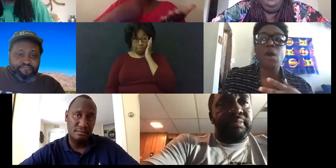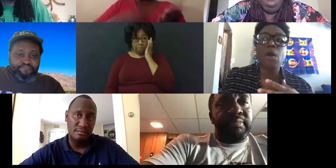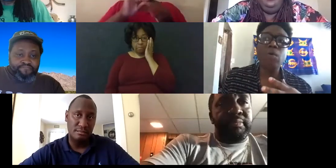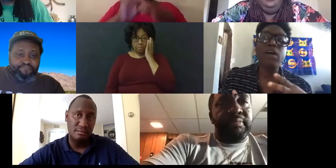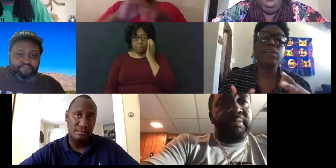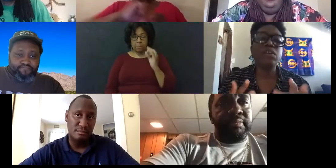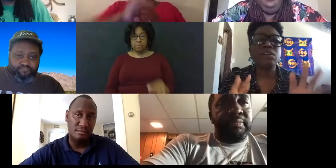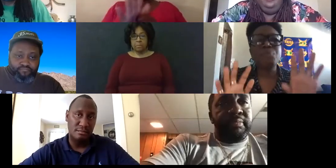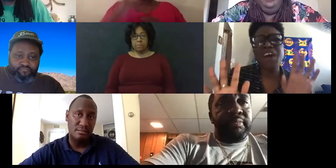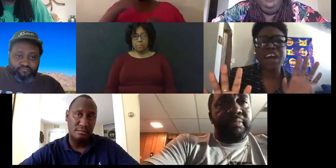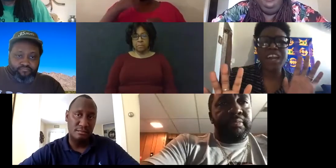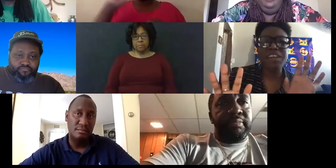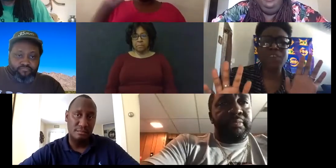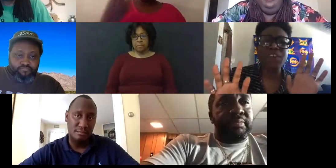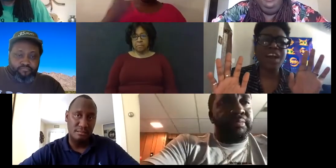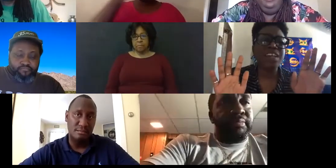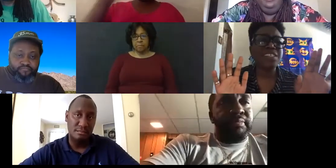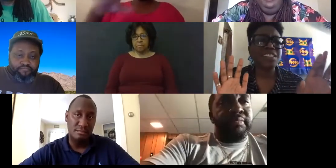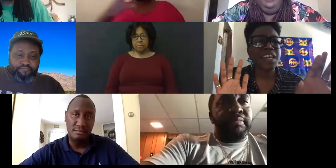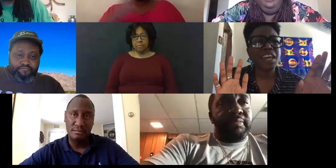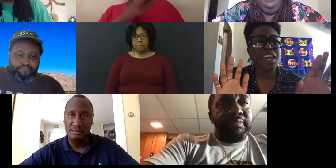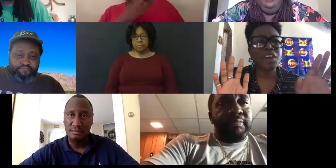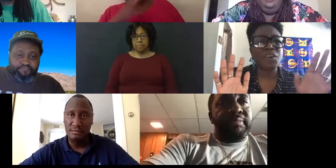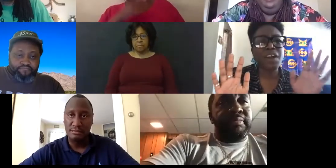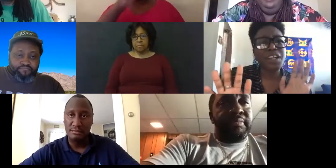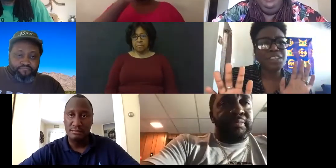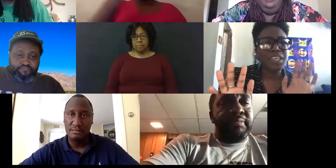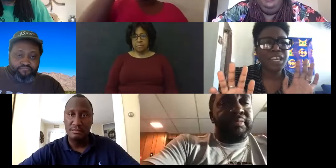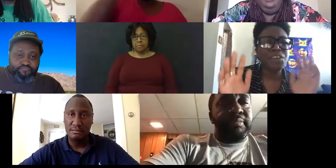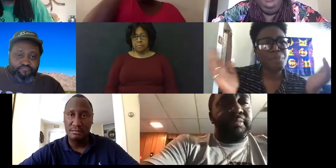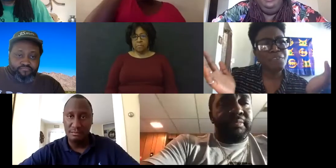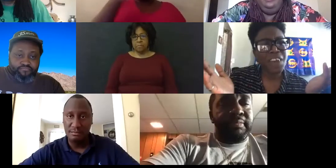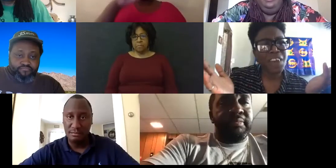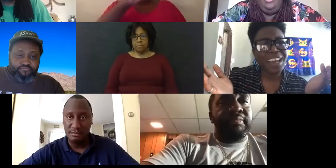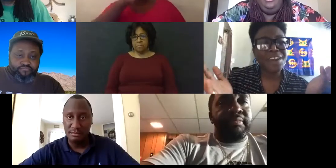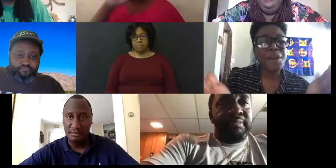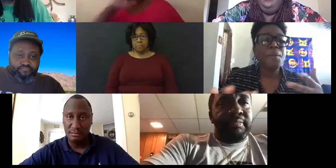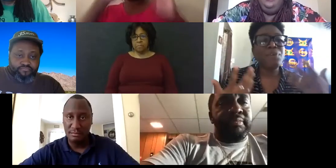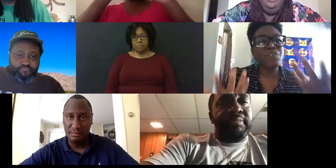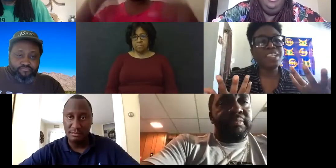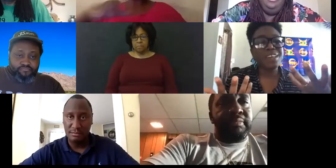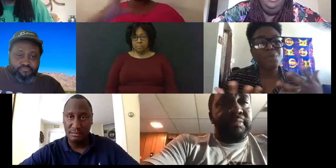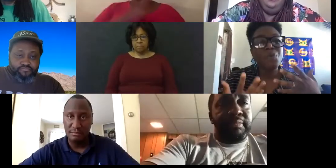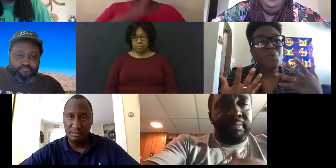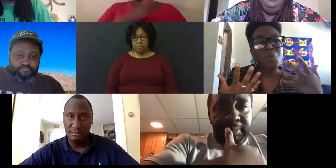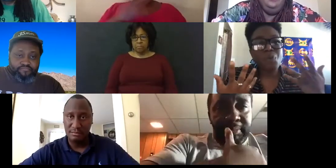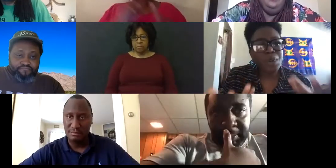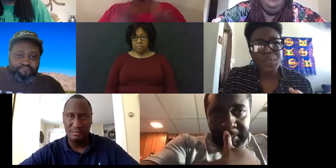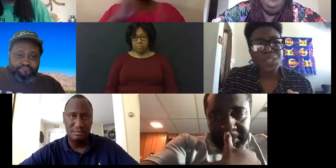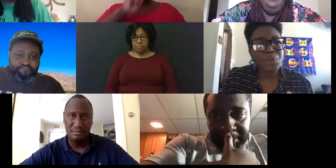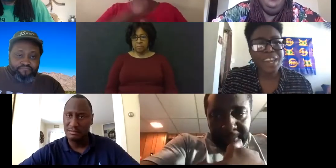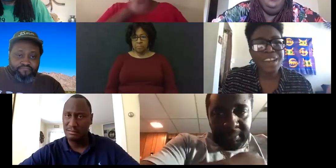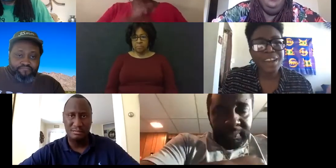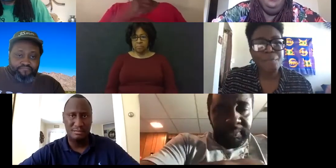like, oh, well, you know, you'll be fine. If you're not sick or elderly, you'll be fine. But really, what